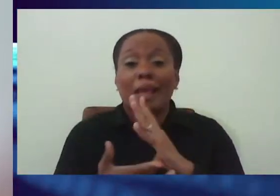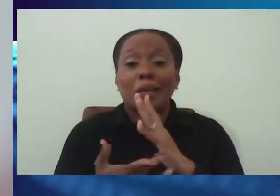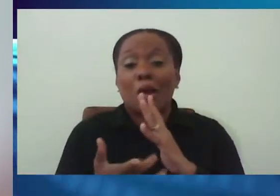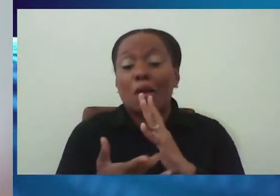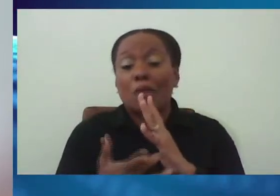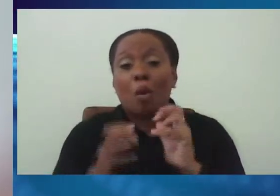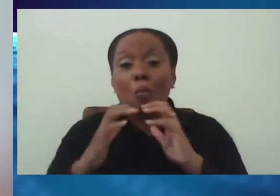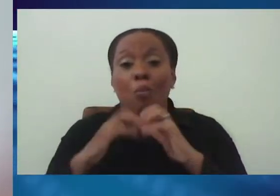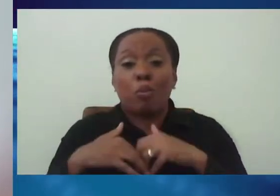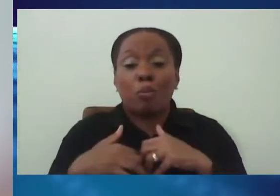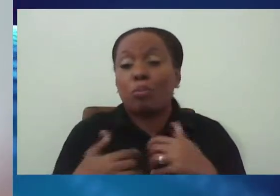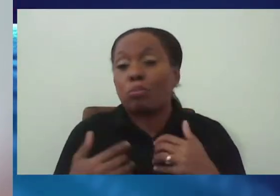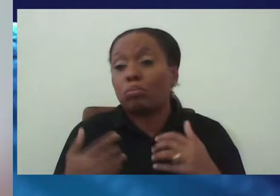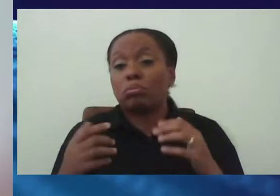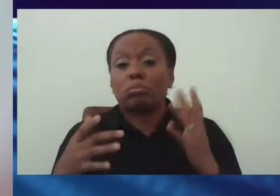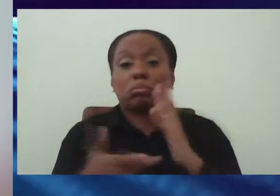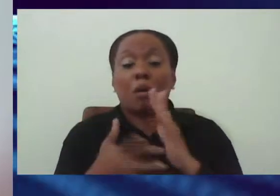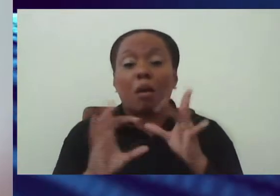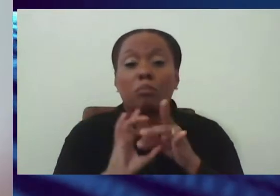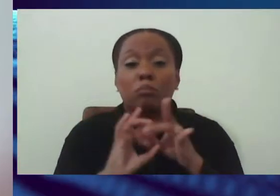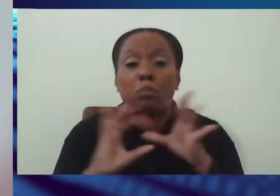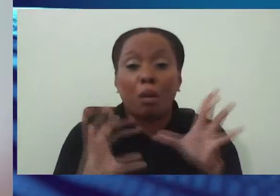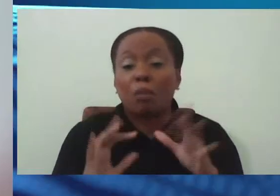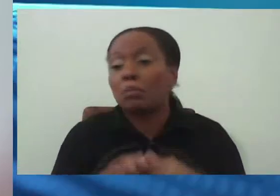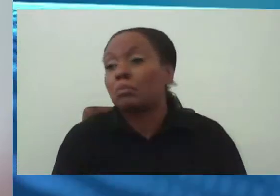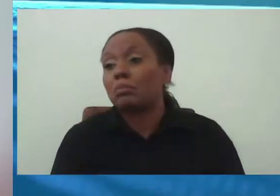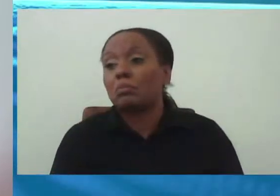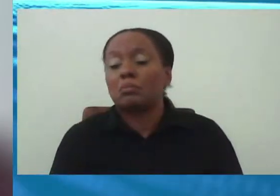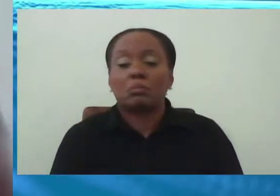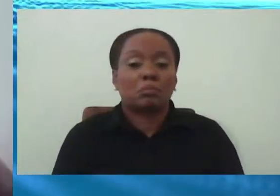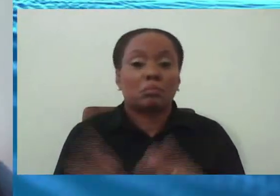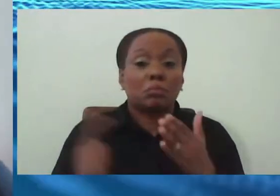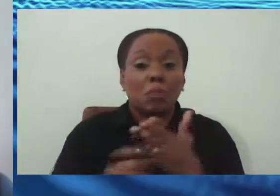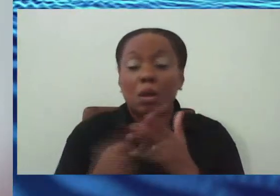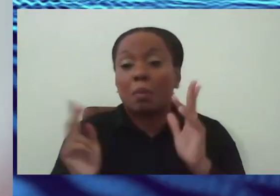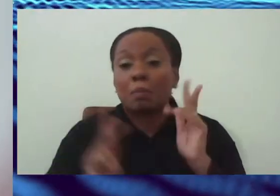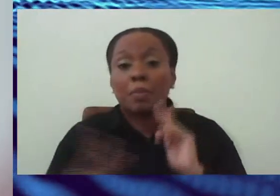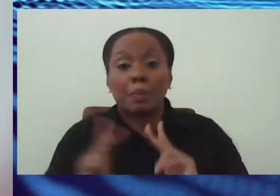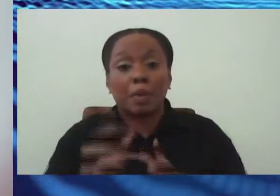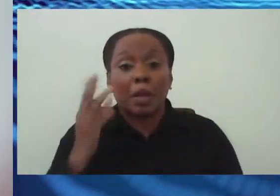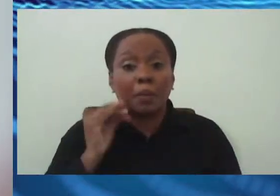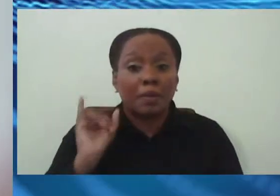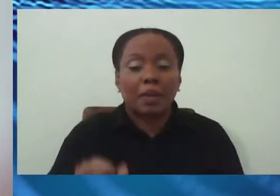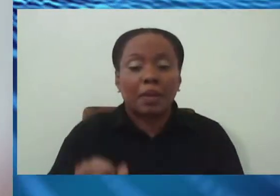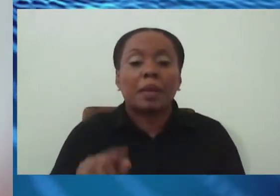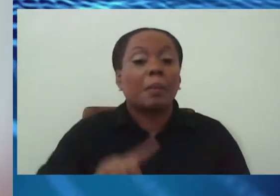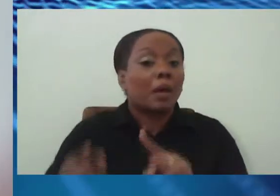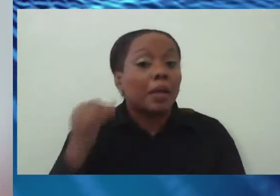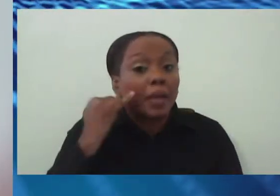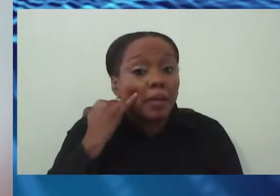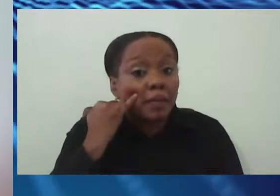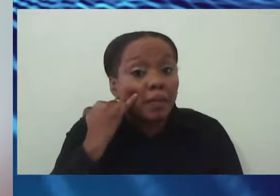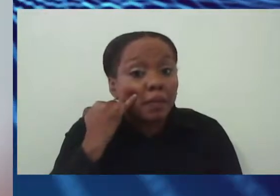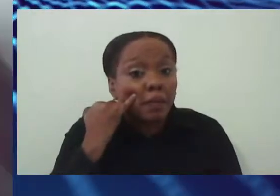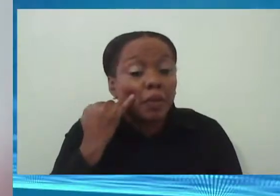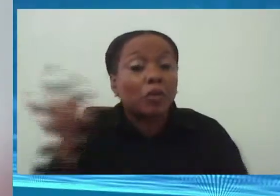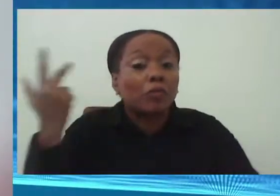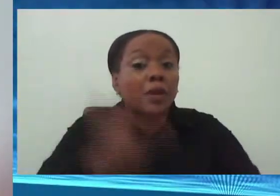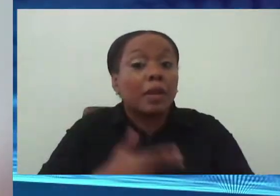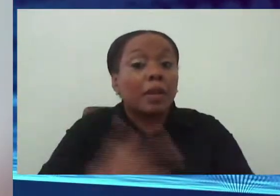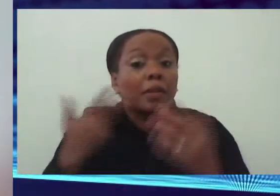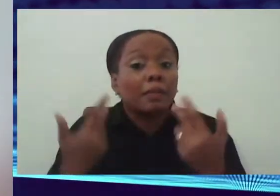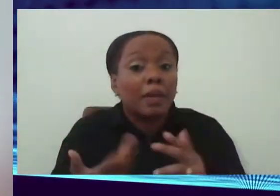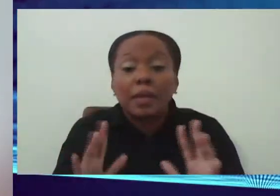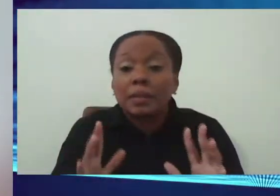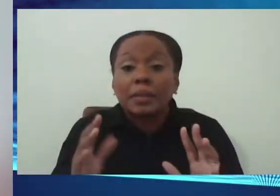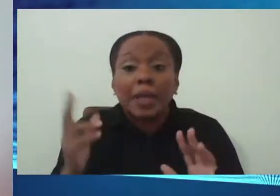have provision for persons who find themselves in this situation to call the hotline, to reach out